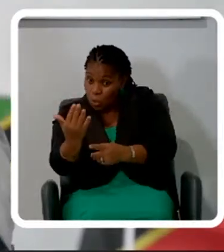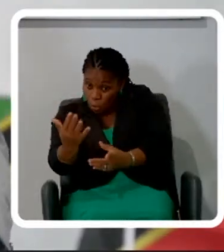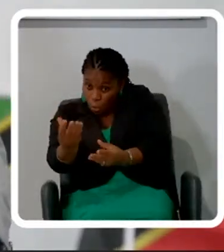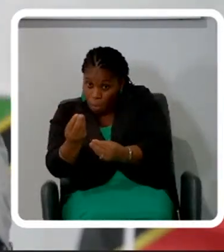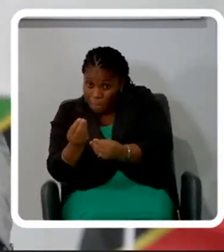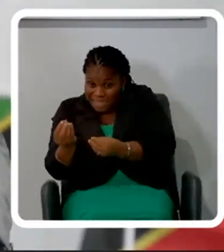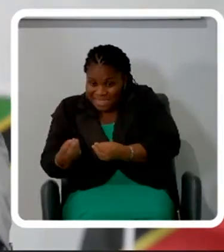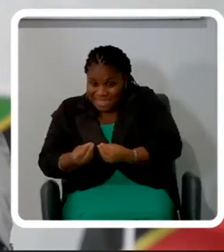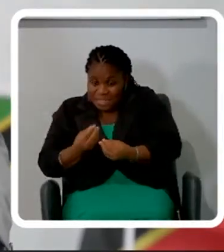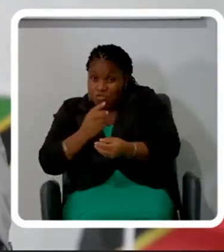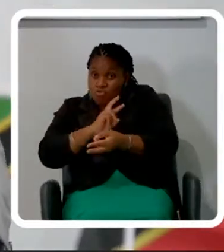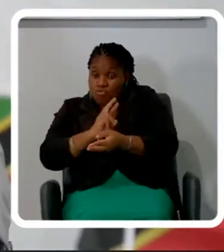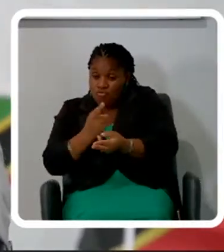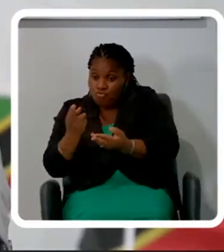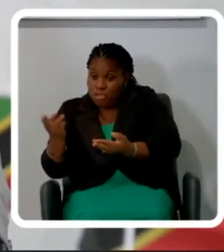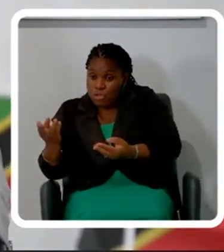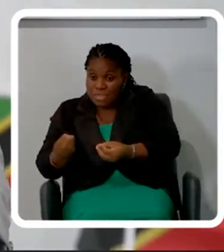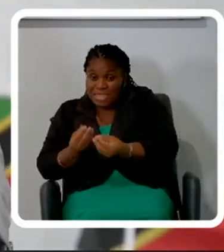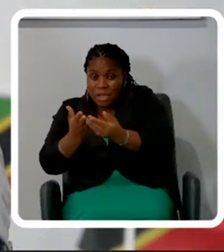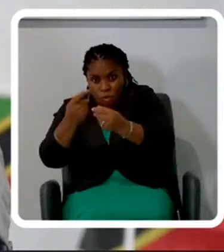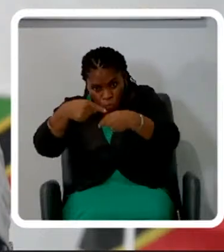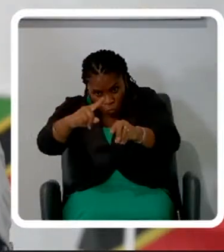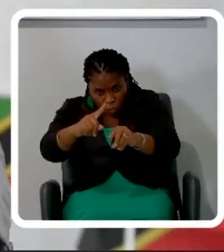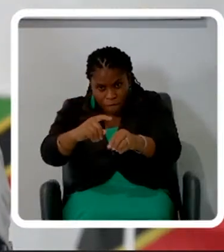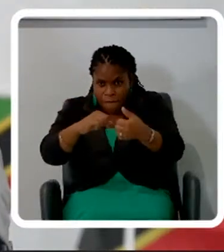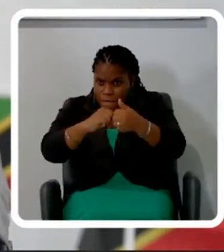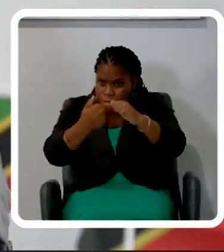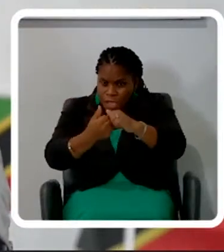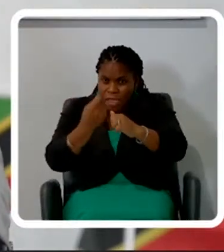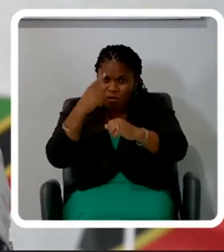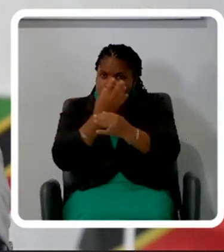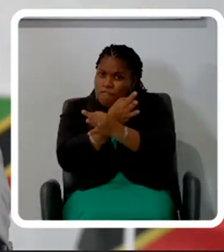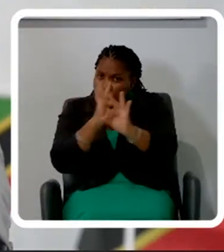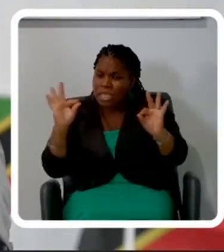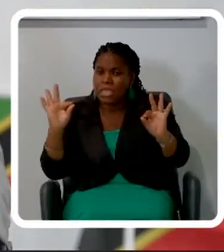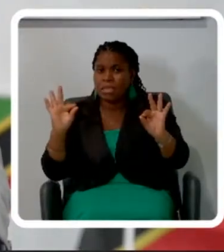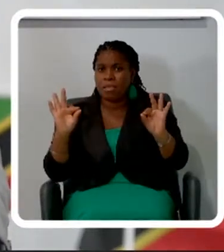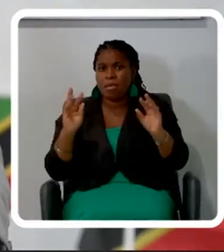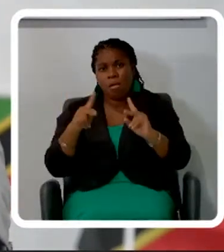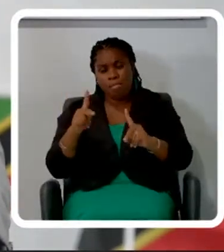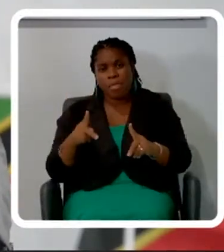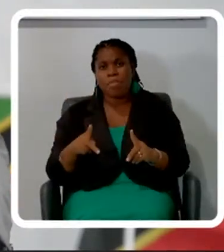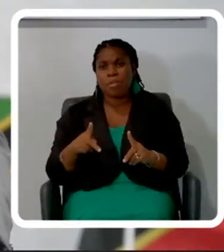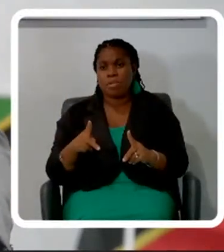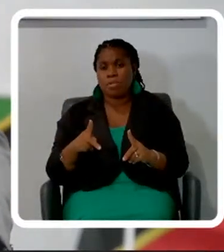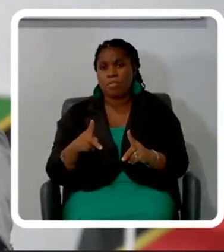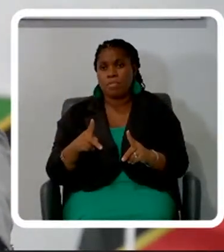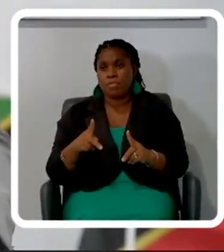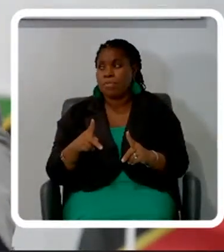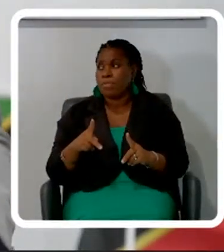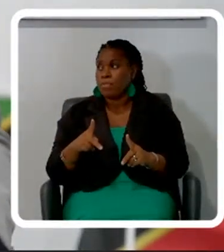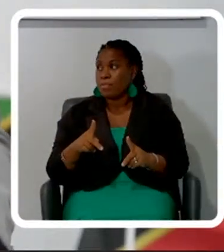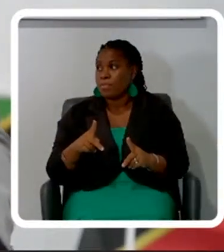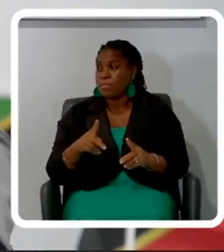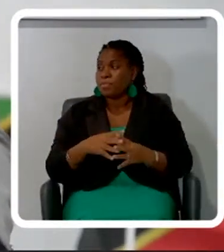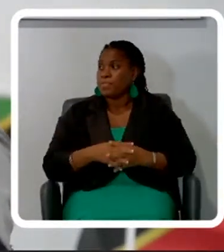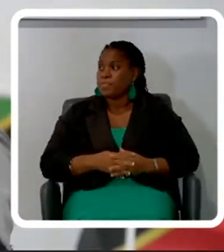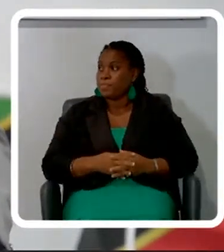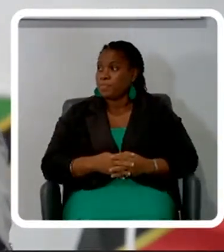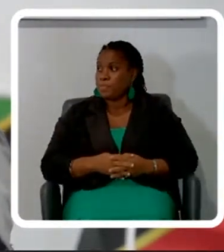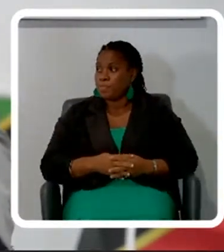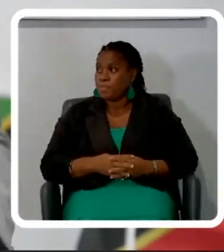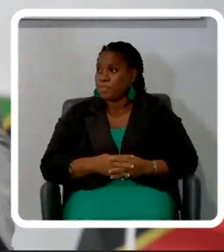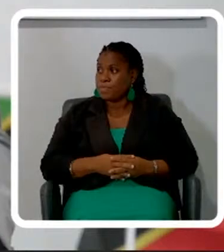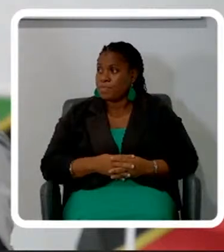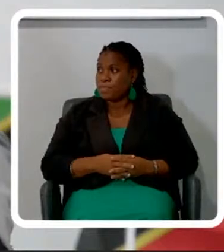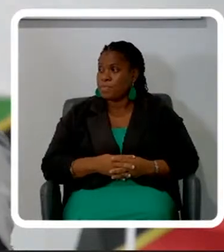resources he needed, and sent him back to the Americas to fight for the liberation of the Americas. I'm talking about Colombia, Venezuela, all these countries. If it